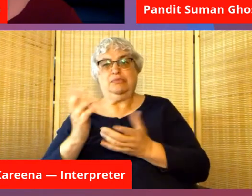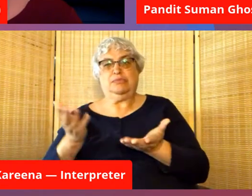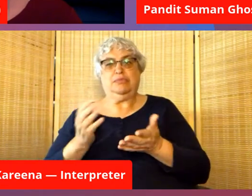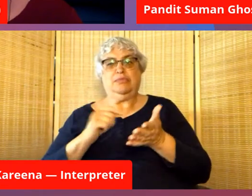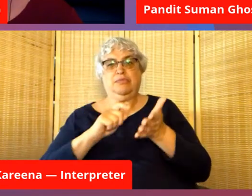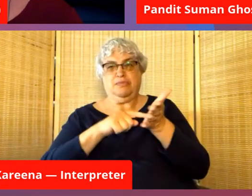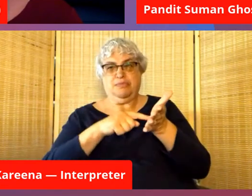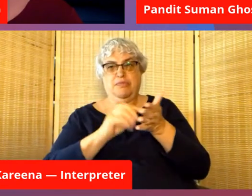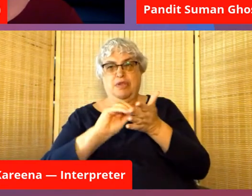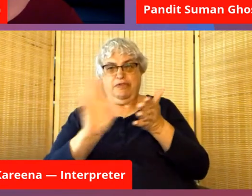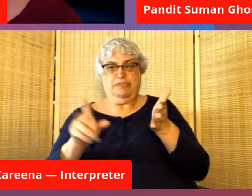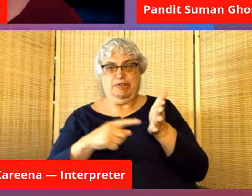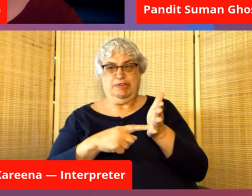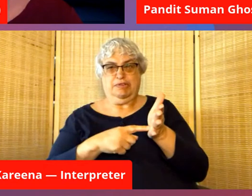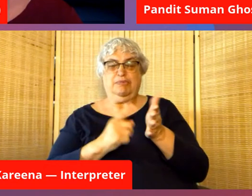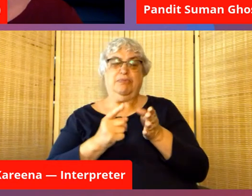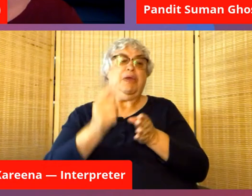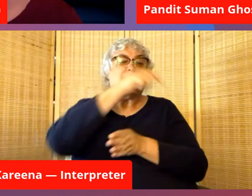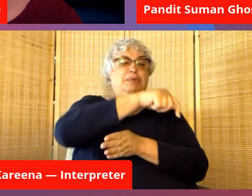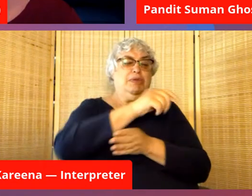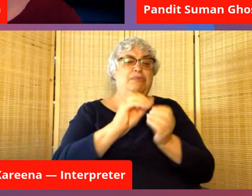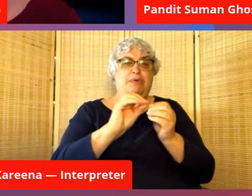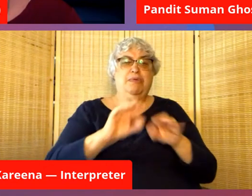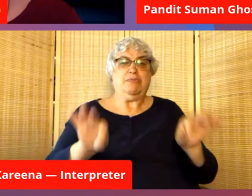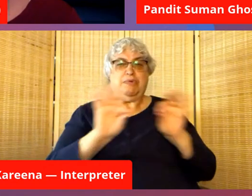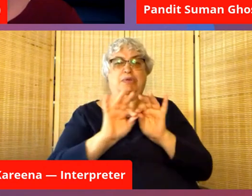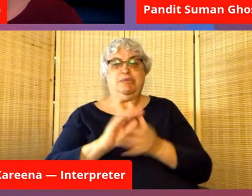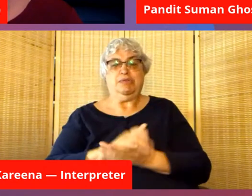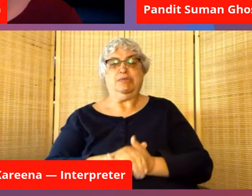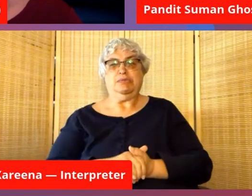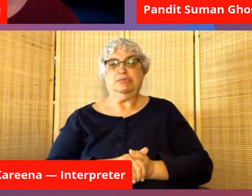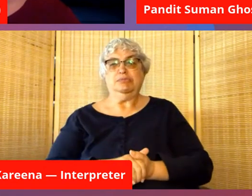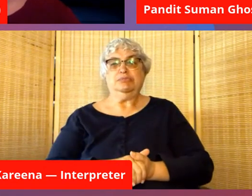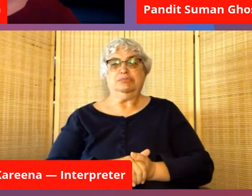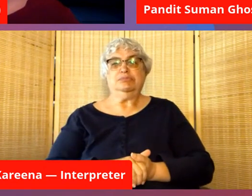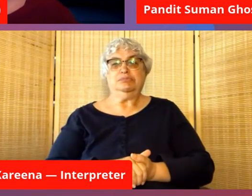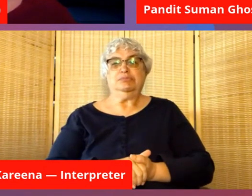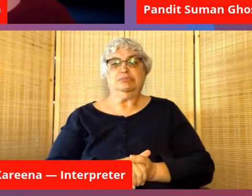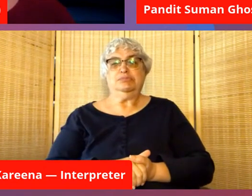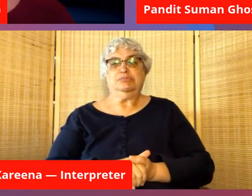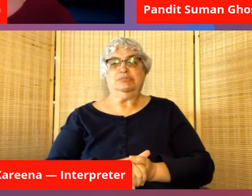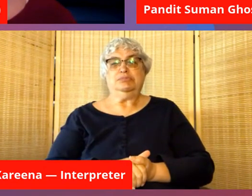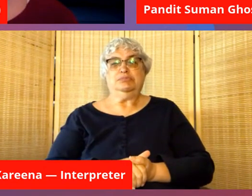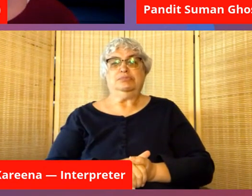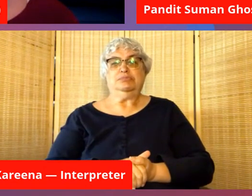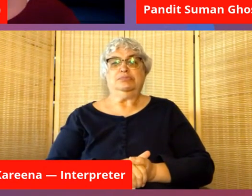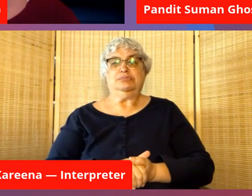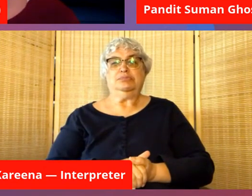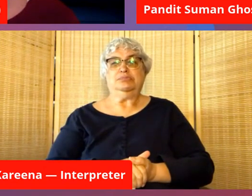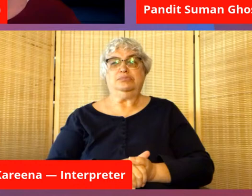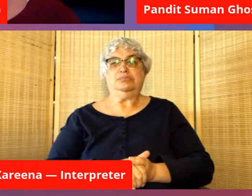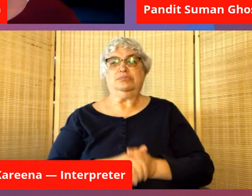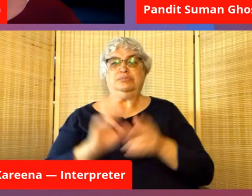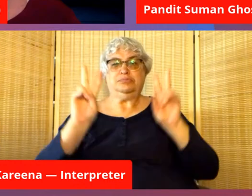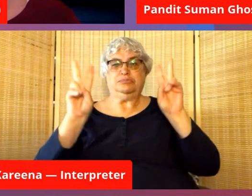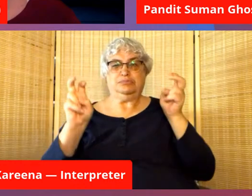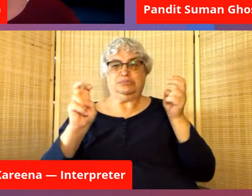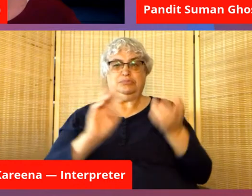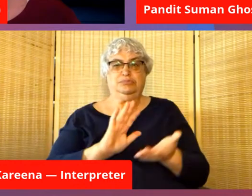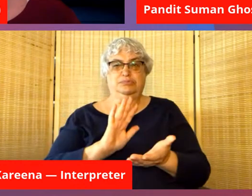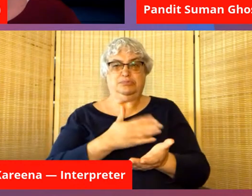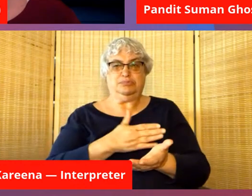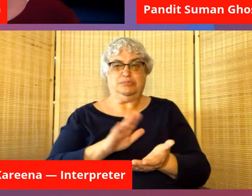wall, mm-hmm. if not more. Mm. Right? So the theme of this